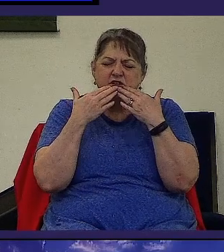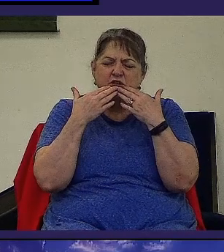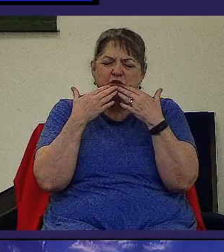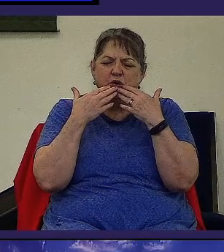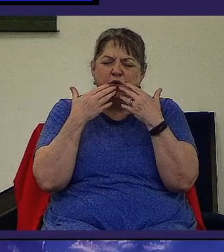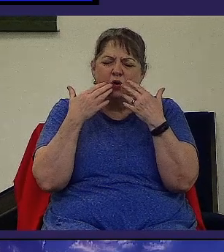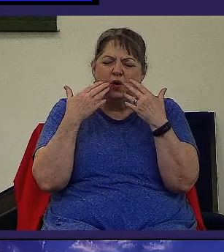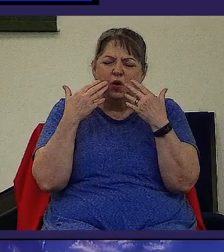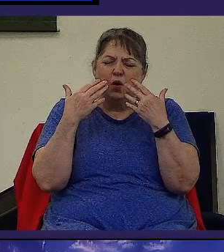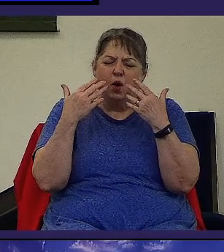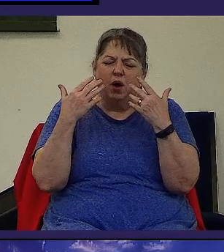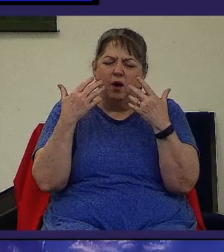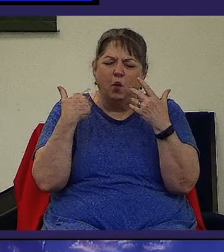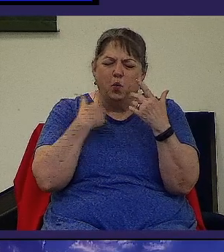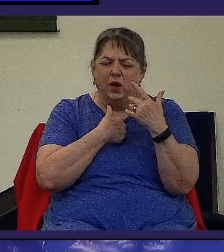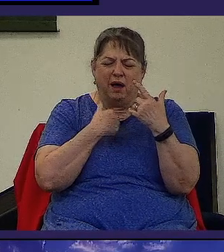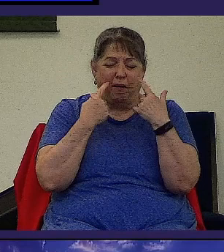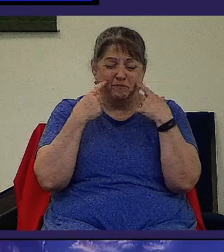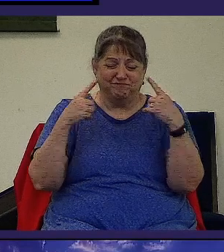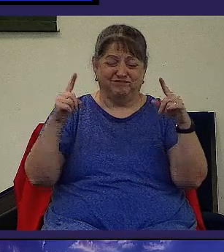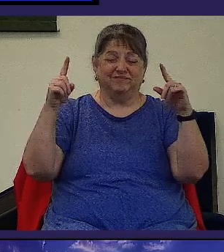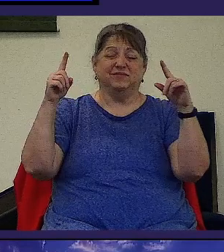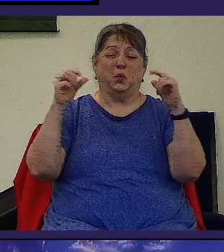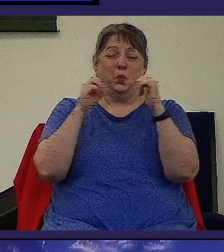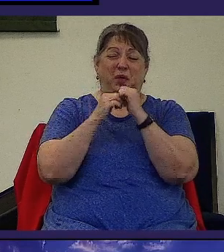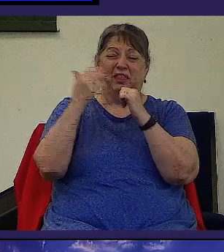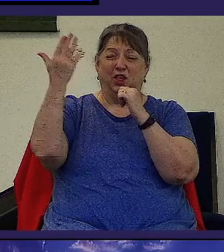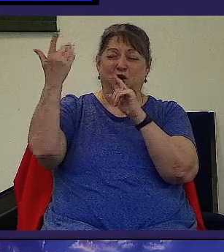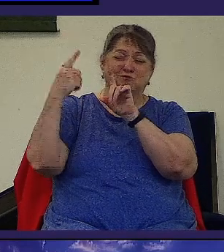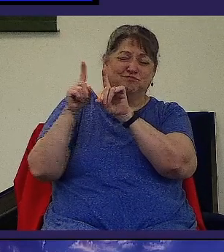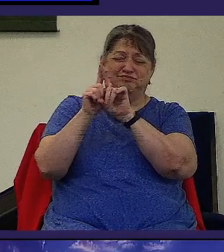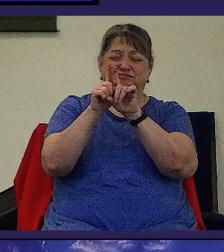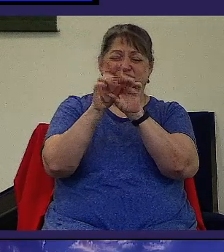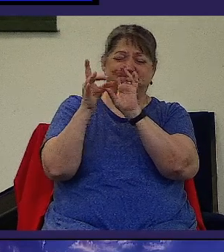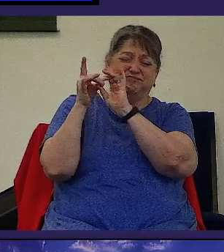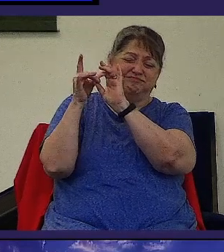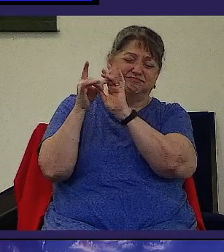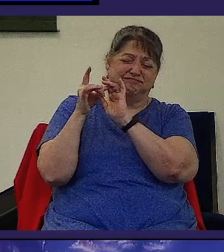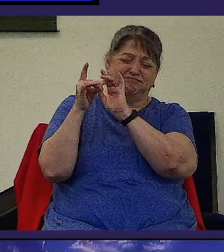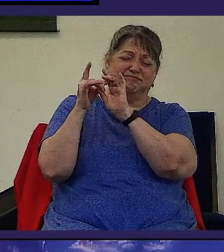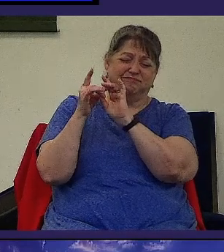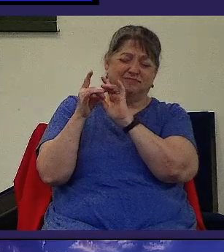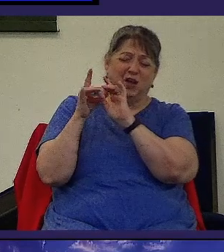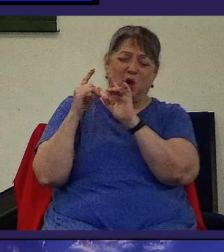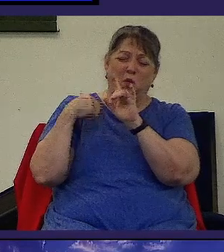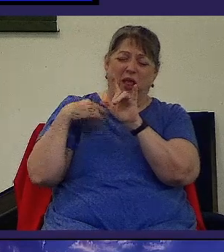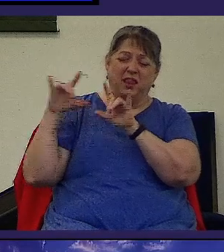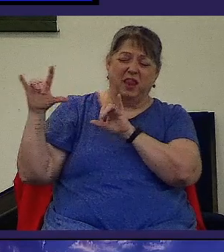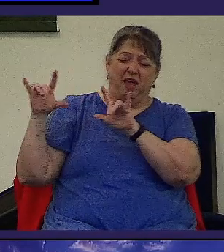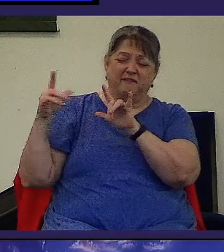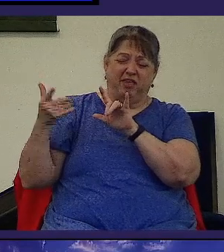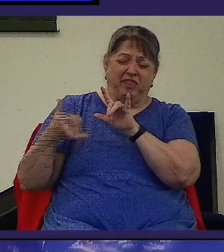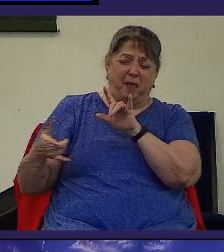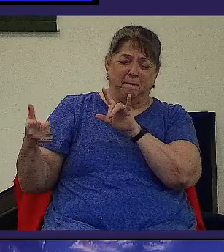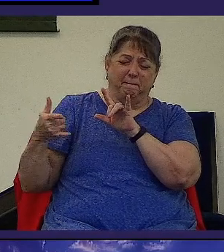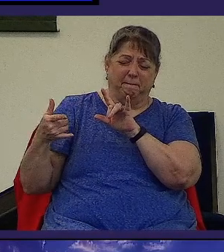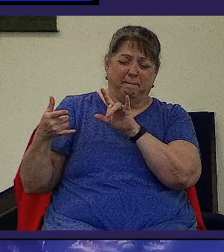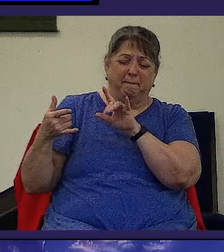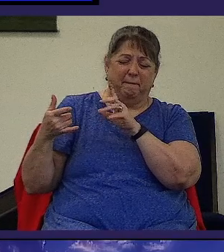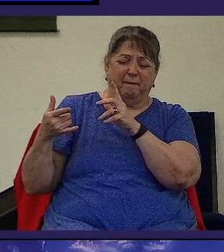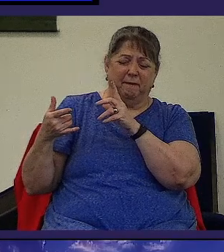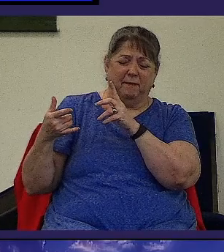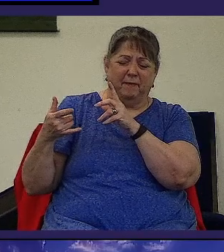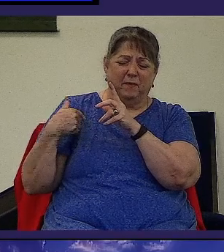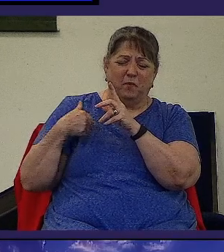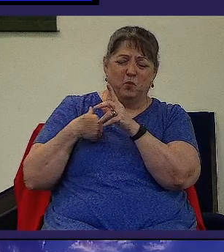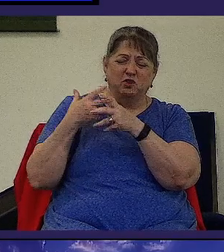are accomplished by you and through you and we give you the praise and we embrace them we love them we care for them we pray for them and we entrust them